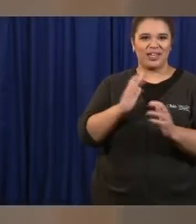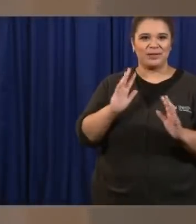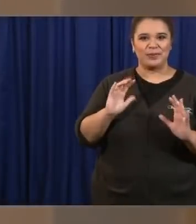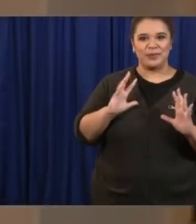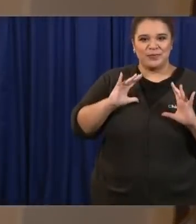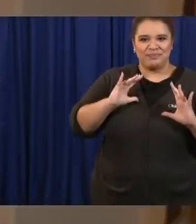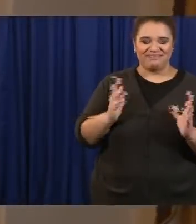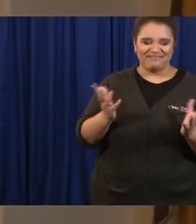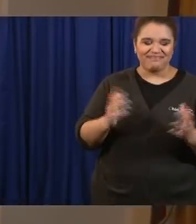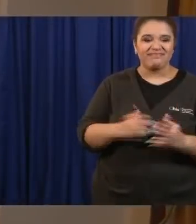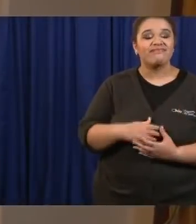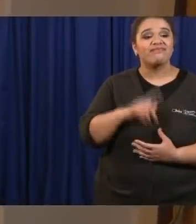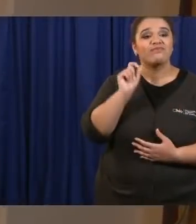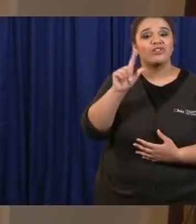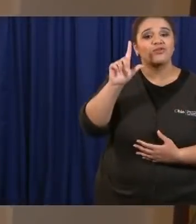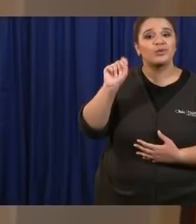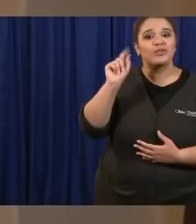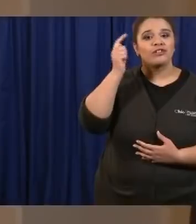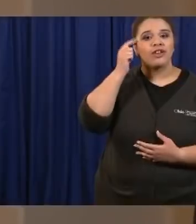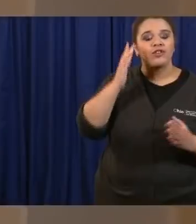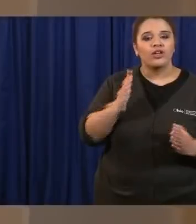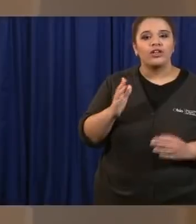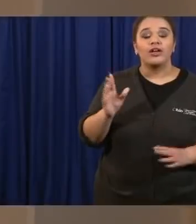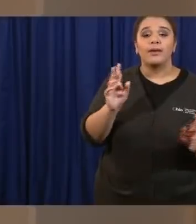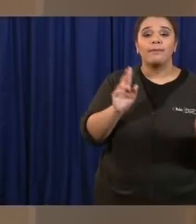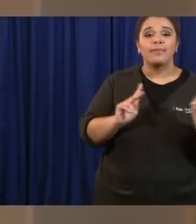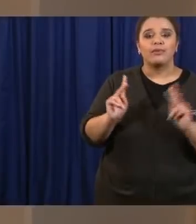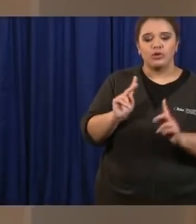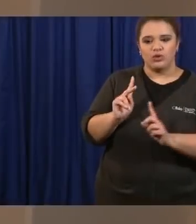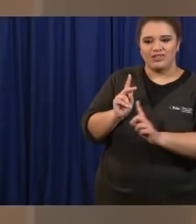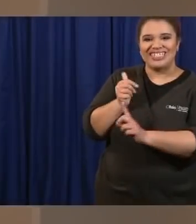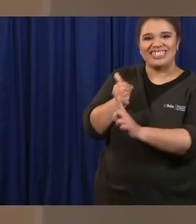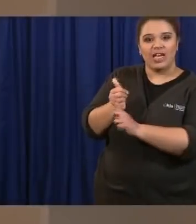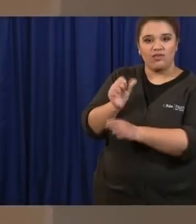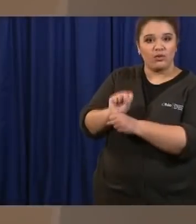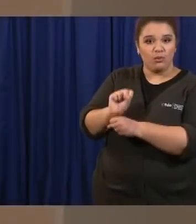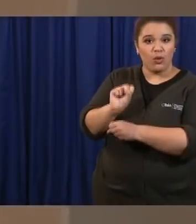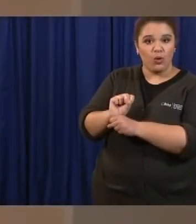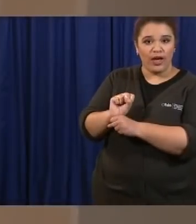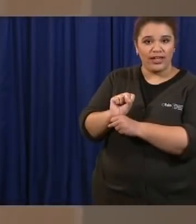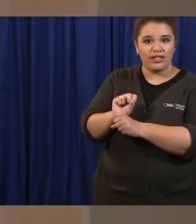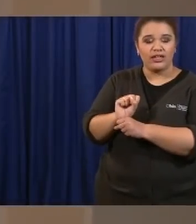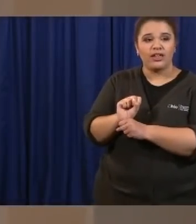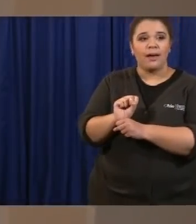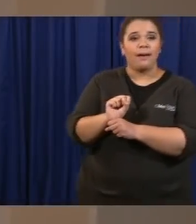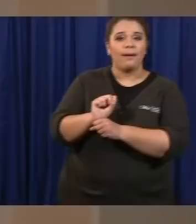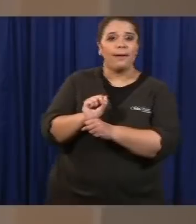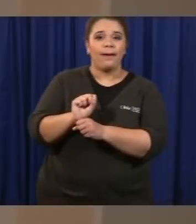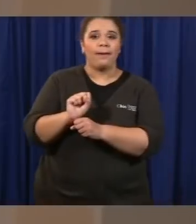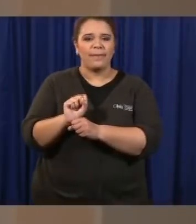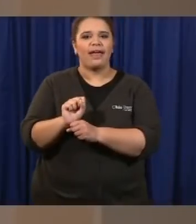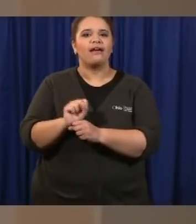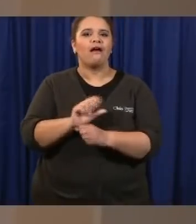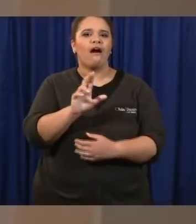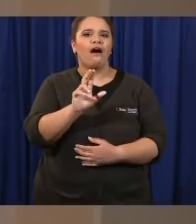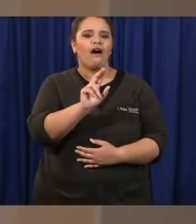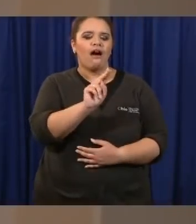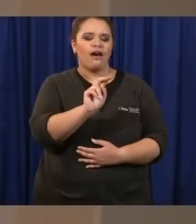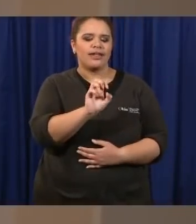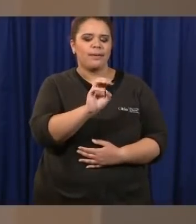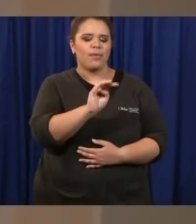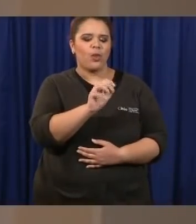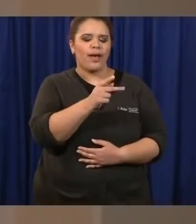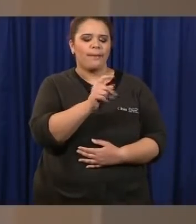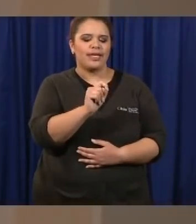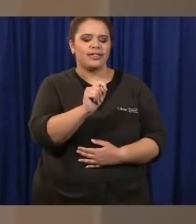How can self-employed people get unemployment benefits? And do we have the numbers of how many people have been denied unemployment and how many